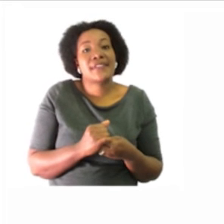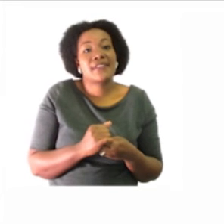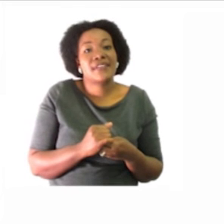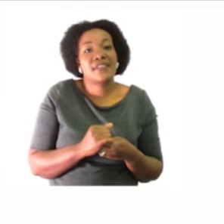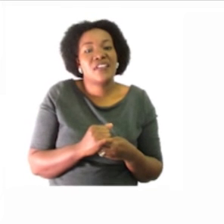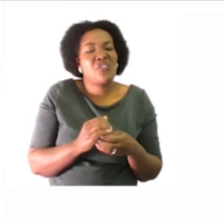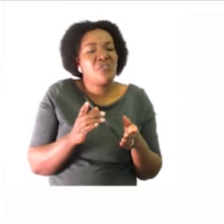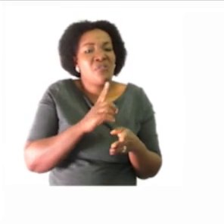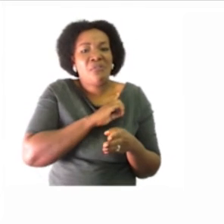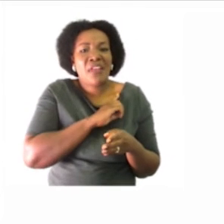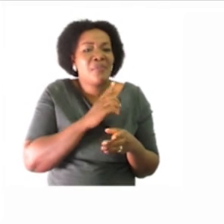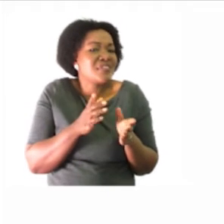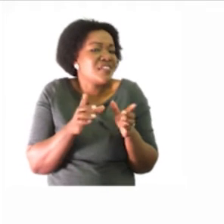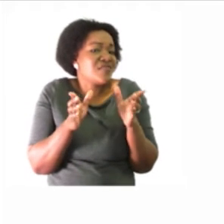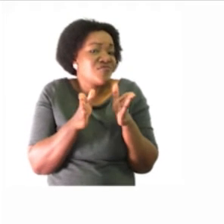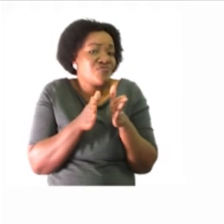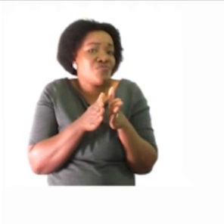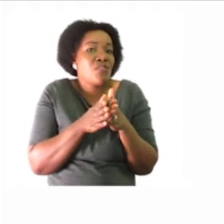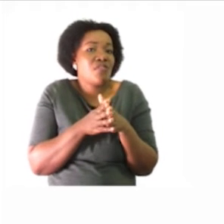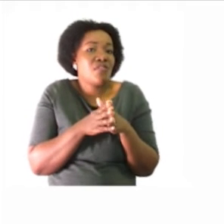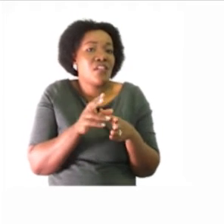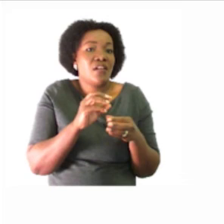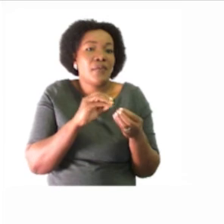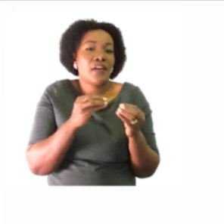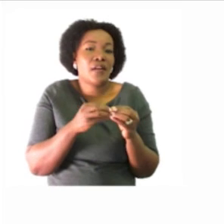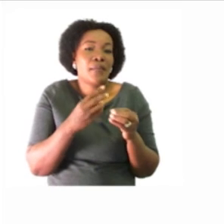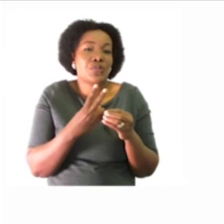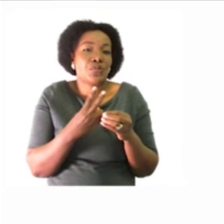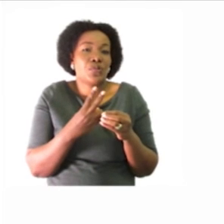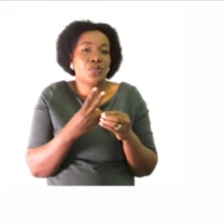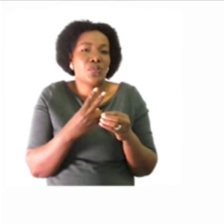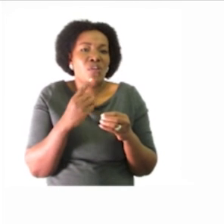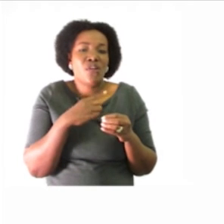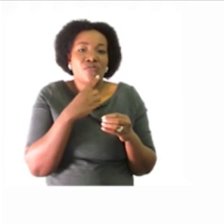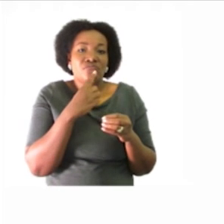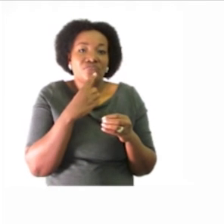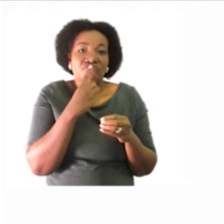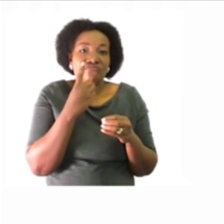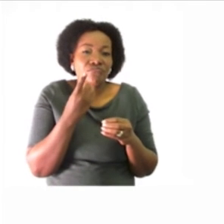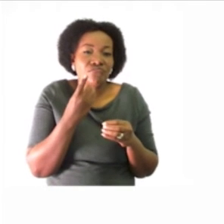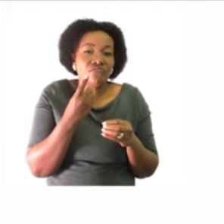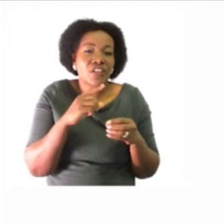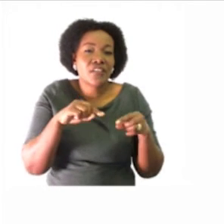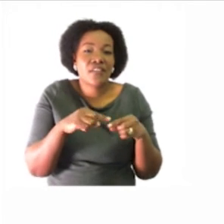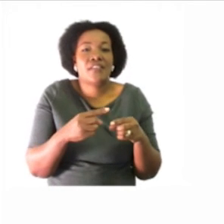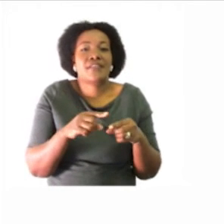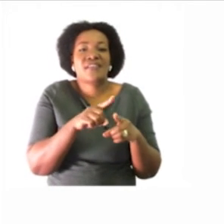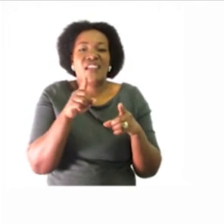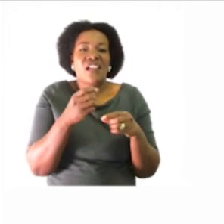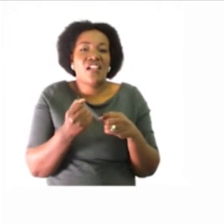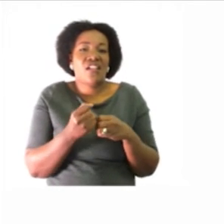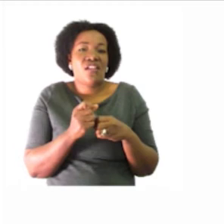it's small. Okay, how about number 2? Look at the items below. What does